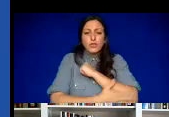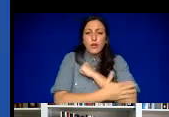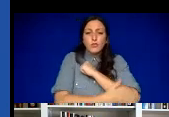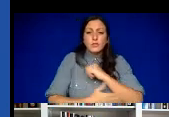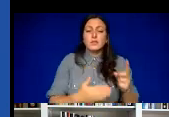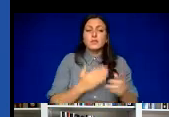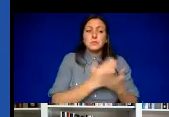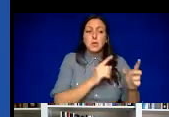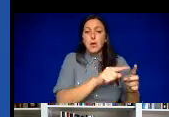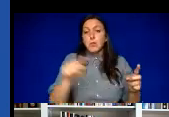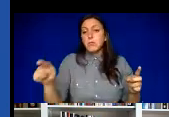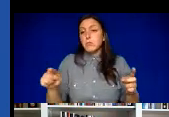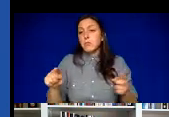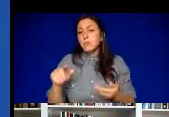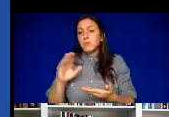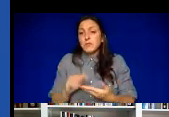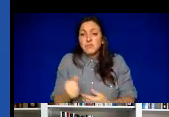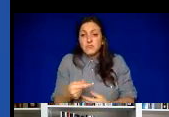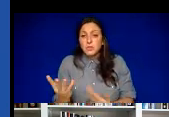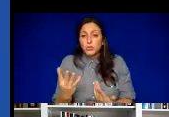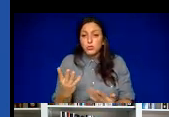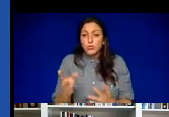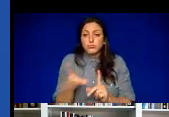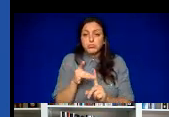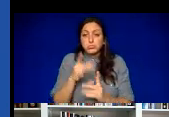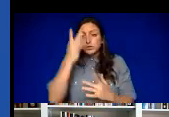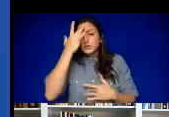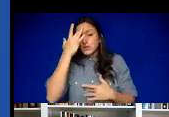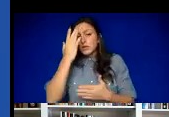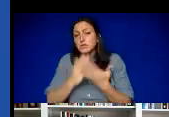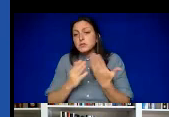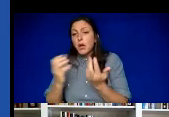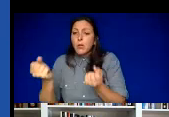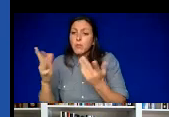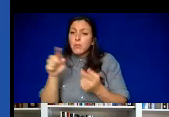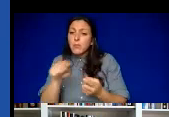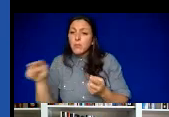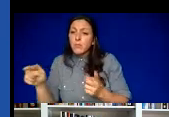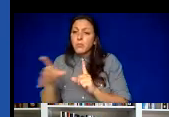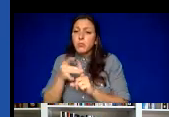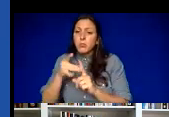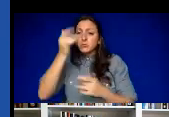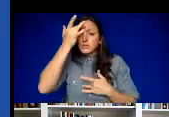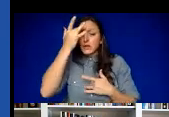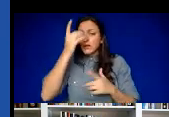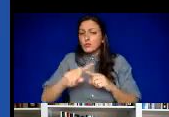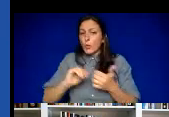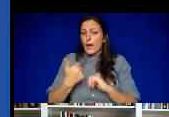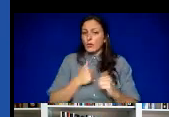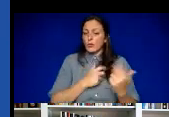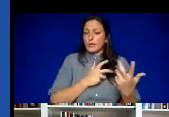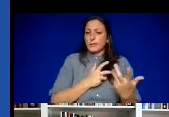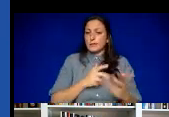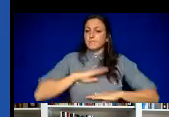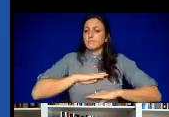having very low to no cases and others with higher rates. And so how do you solve for all of that? And the